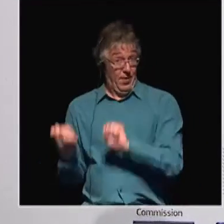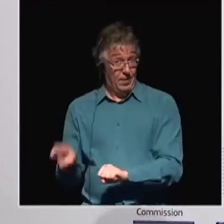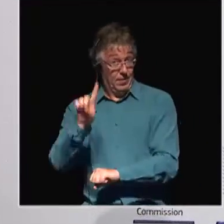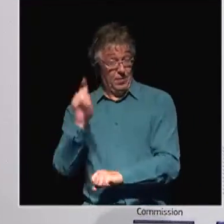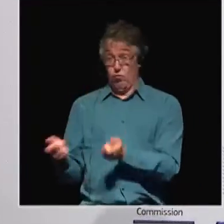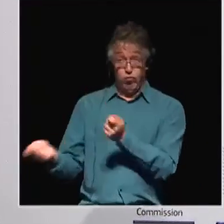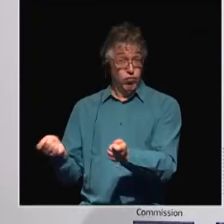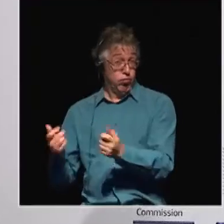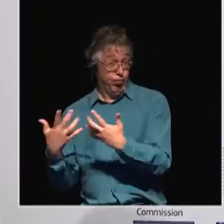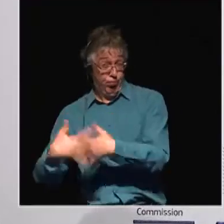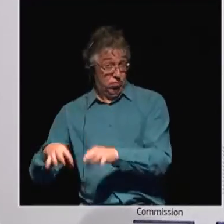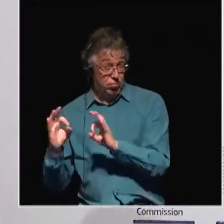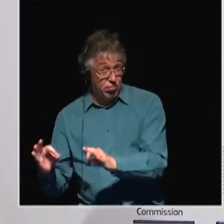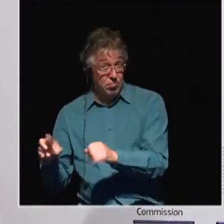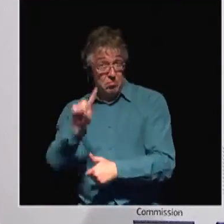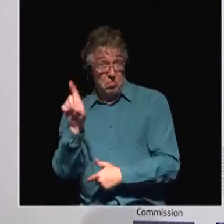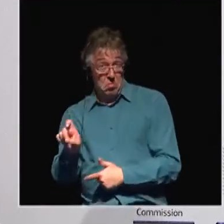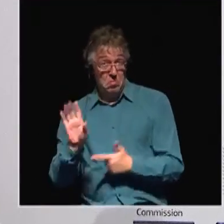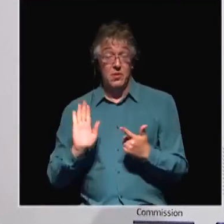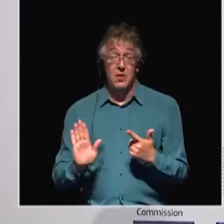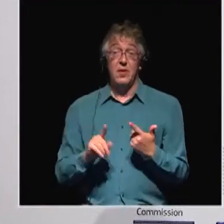where possible?